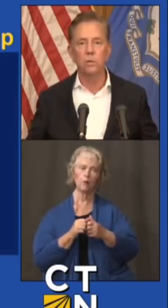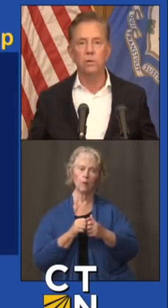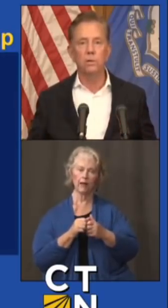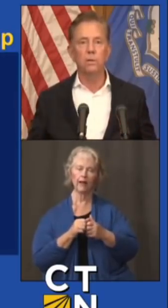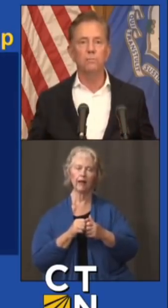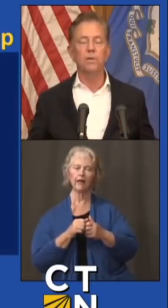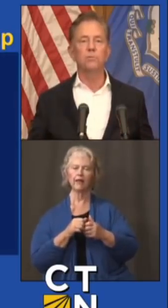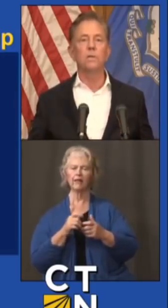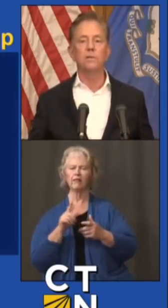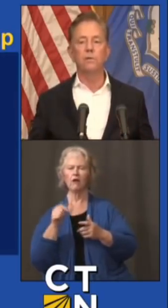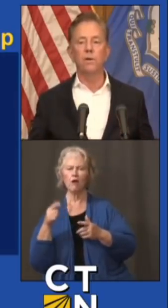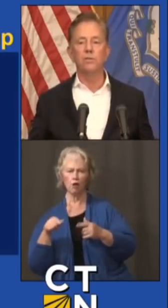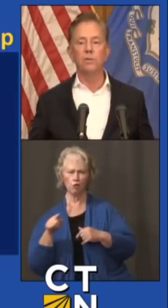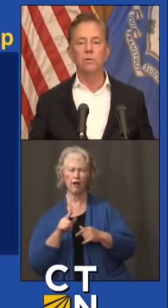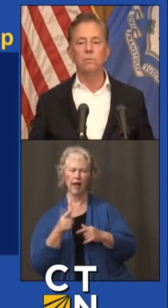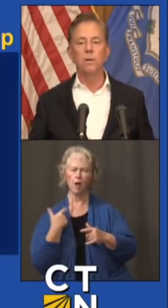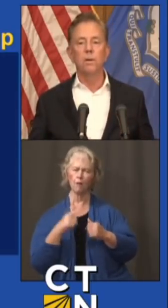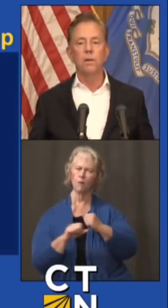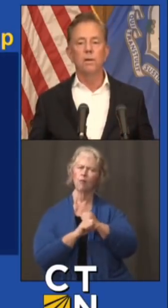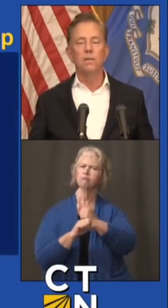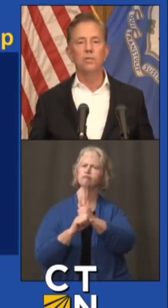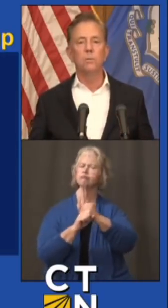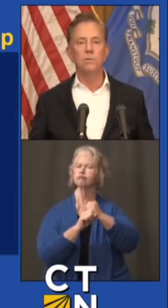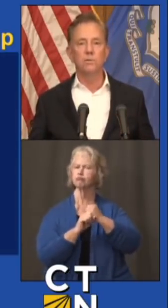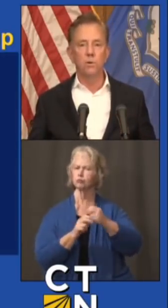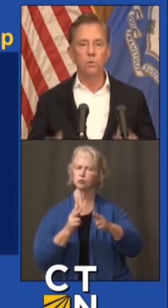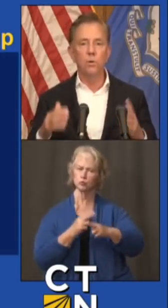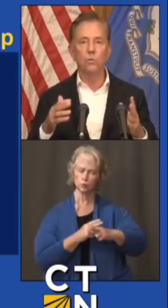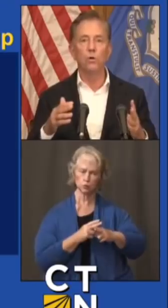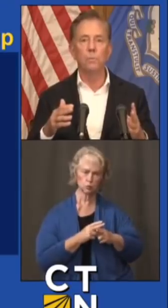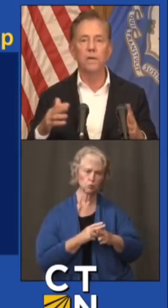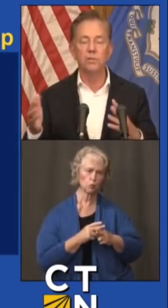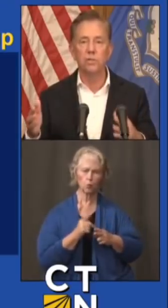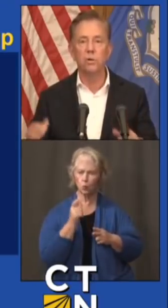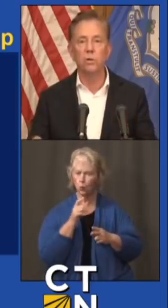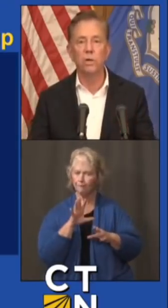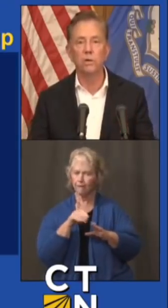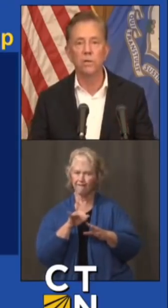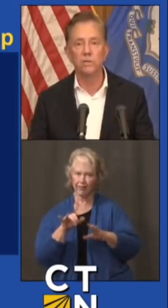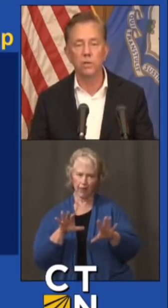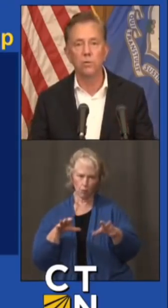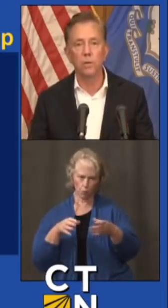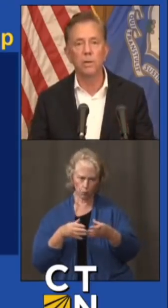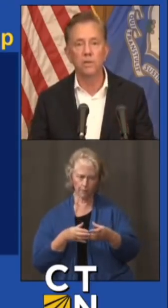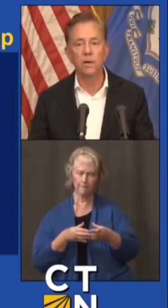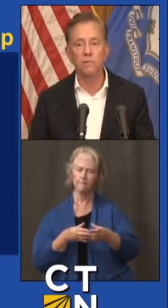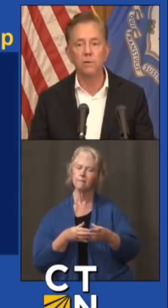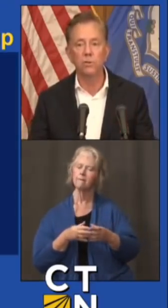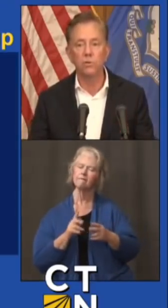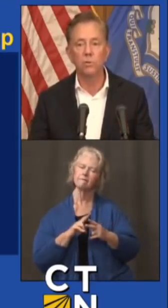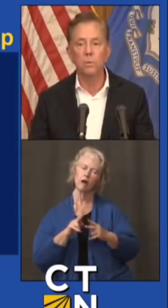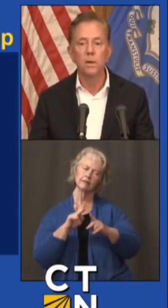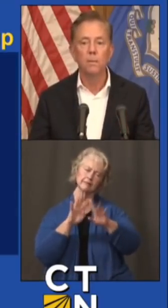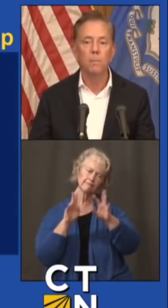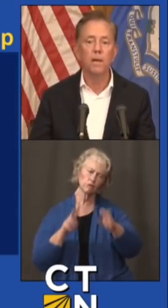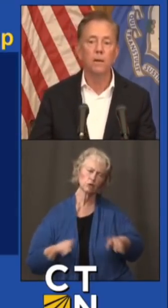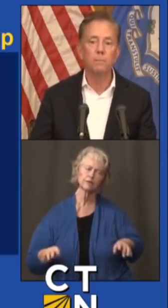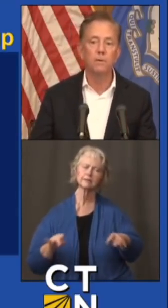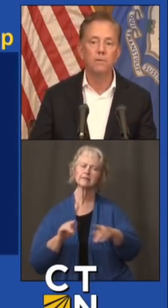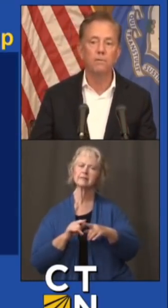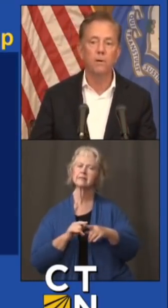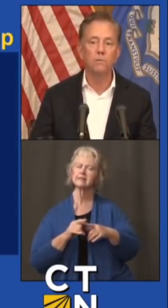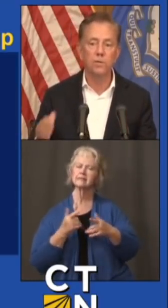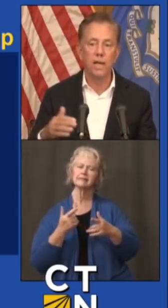press release very soon in terms of who the group is that's on there. It's an incredibly diverse group made